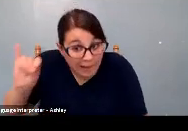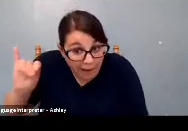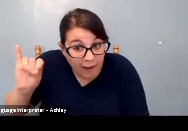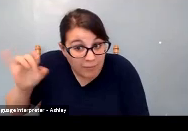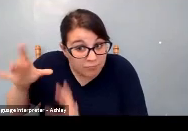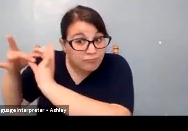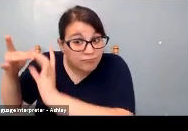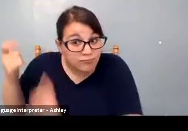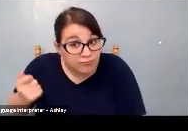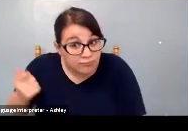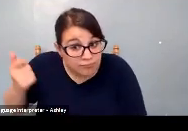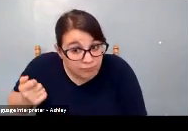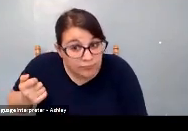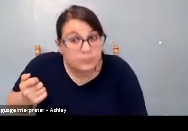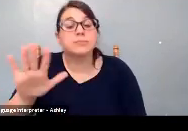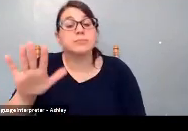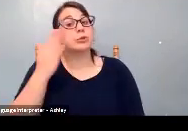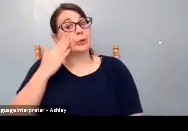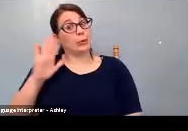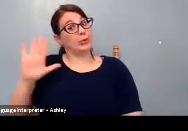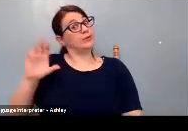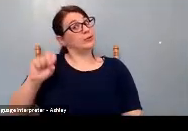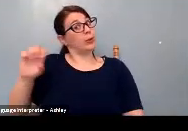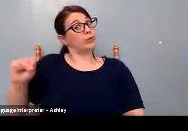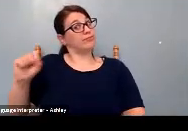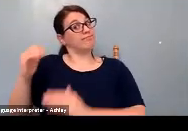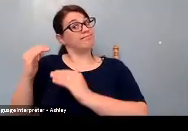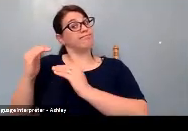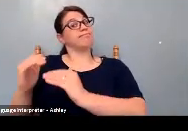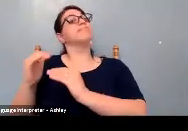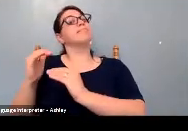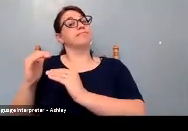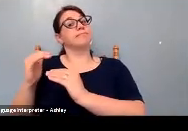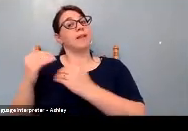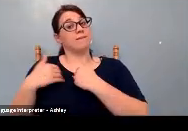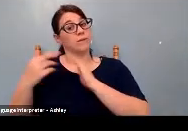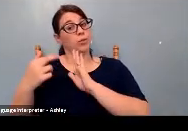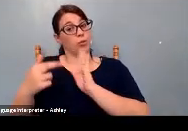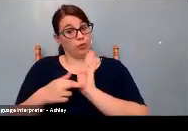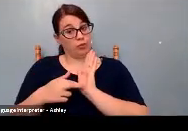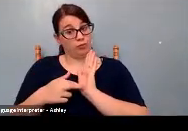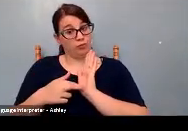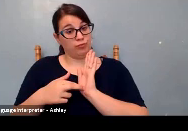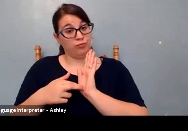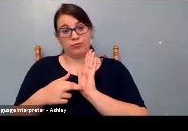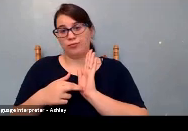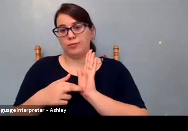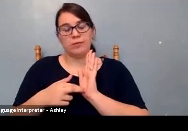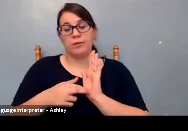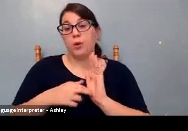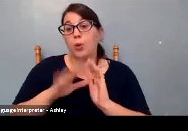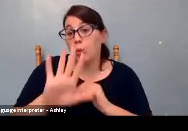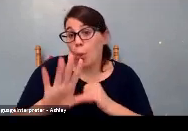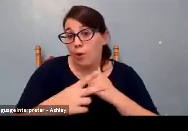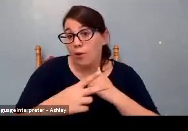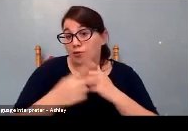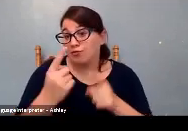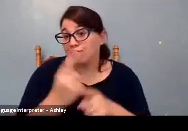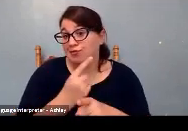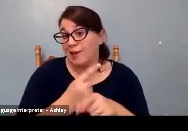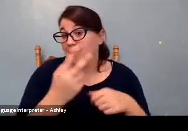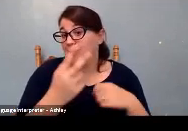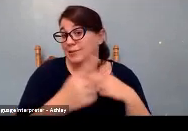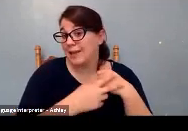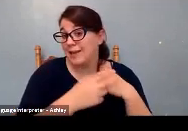SSA does set the following restrictions. Again, we know that they cannot have more than $2,000 in savings unless it's in an